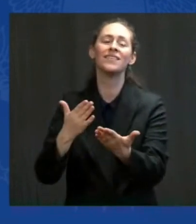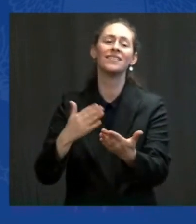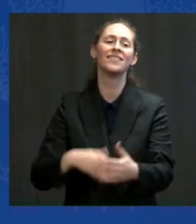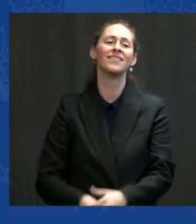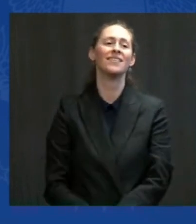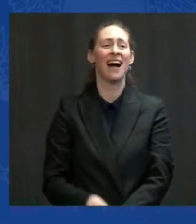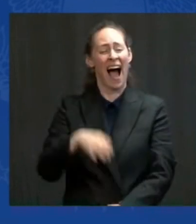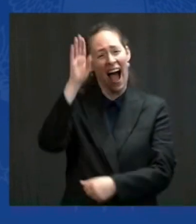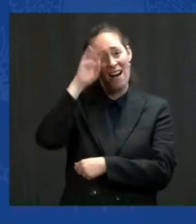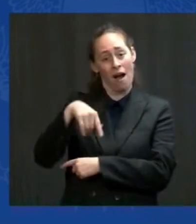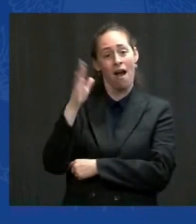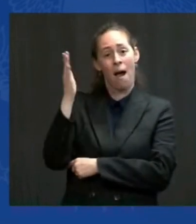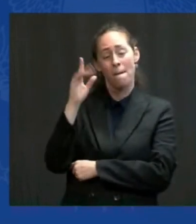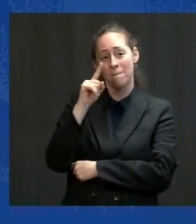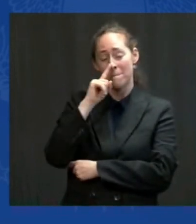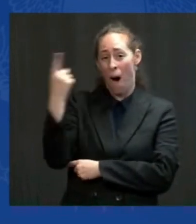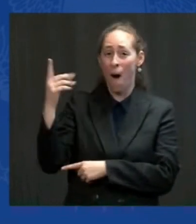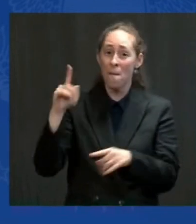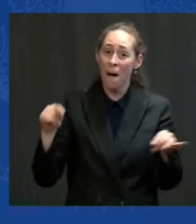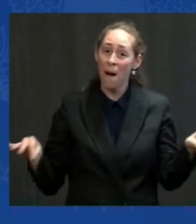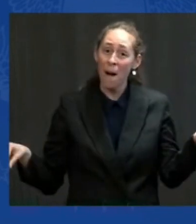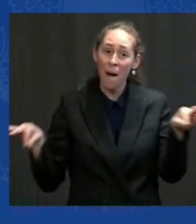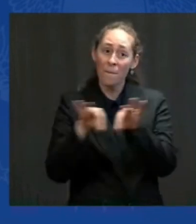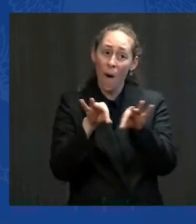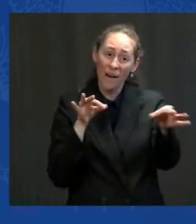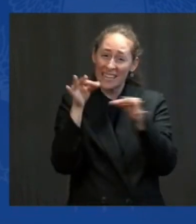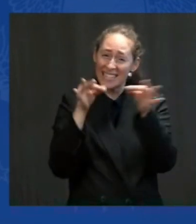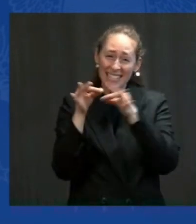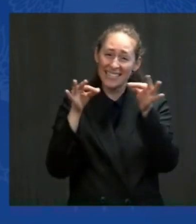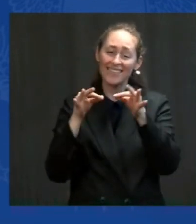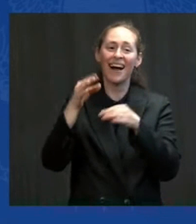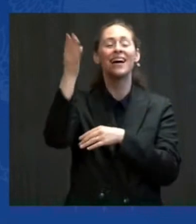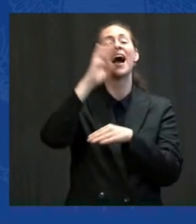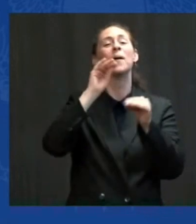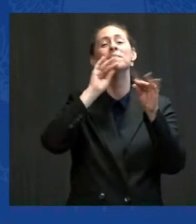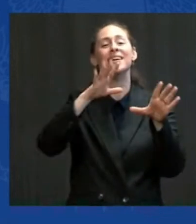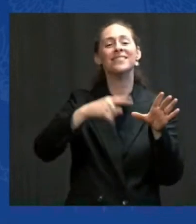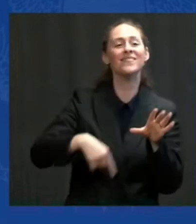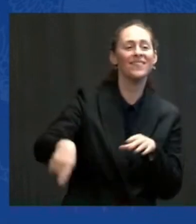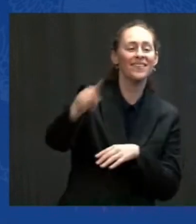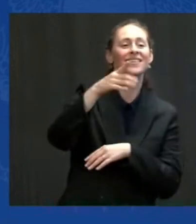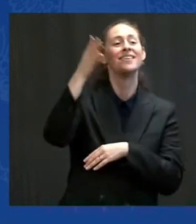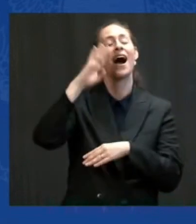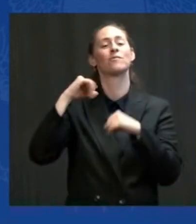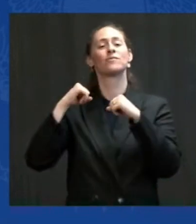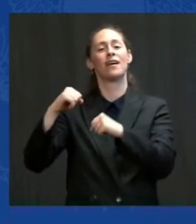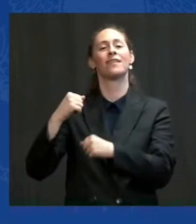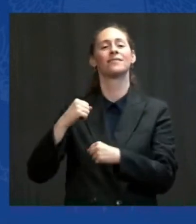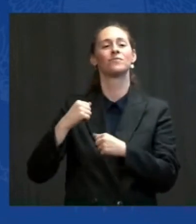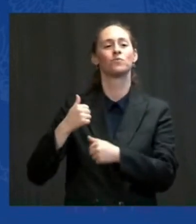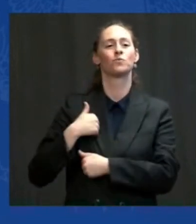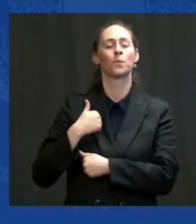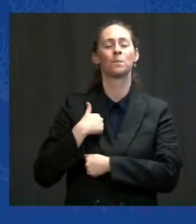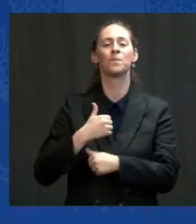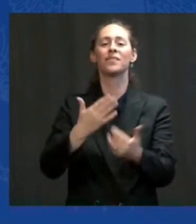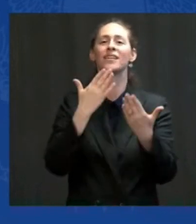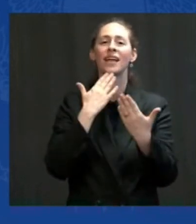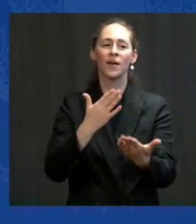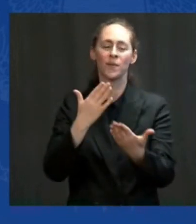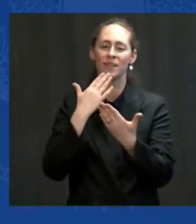boring speech, but it's an important speech. God bless you all, and may God protect our troops. Thank you, thank you, thank